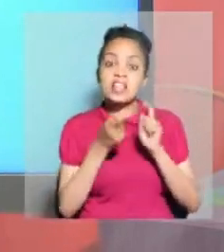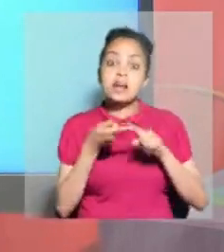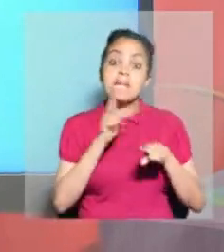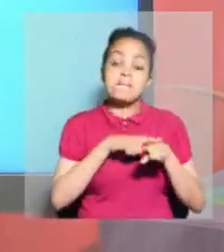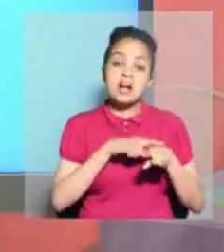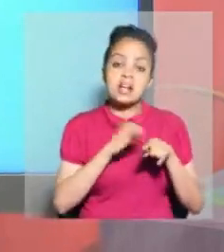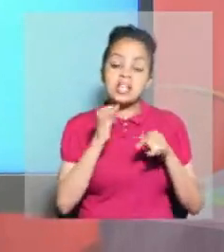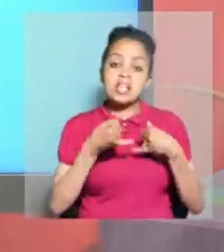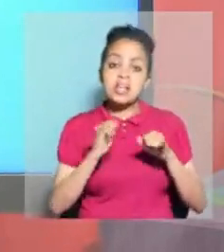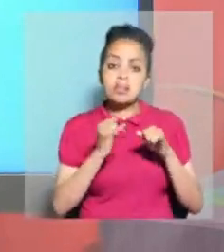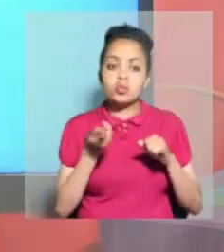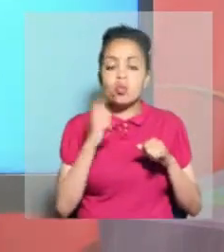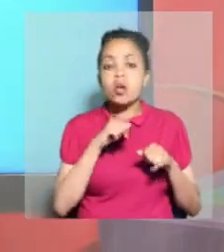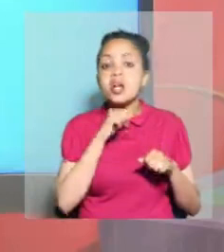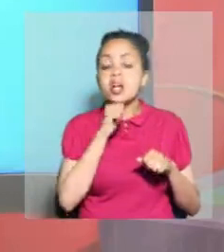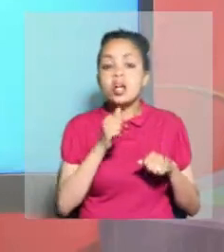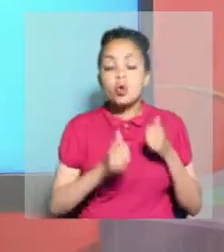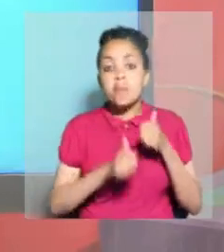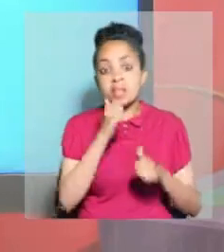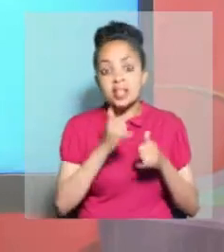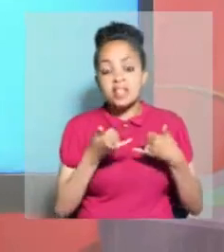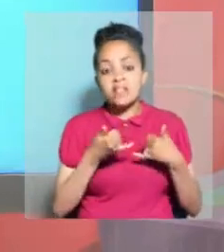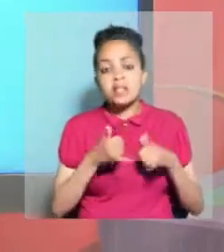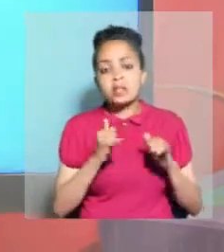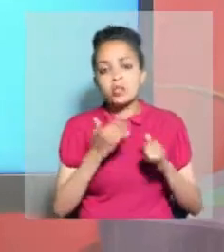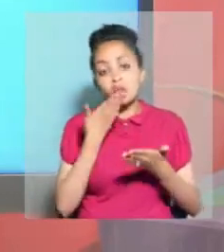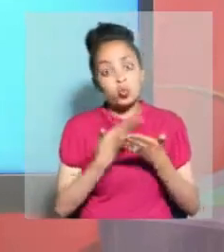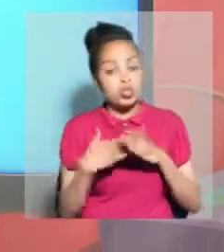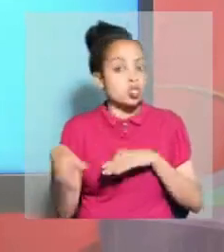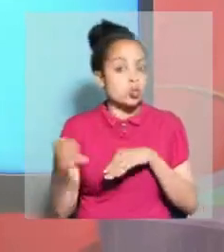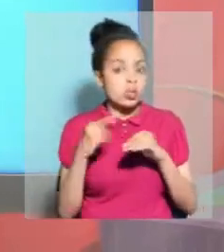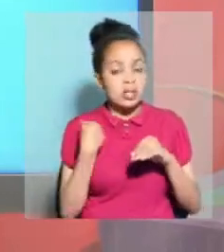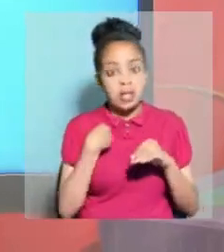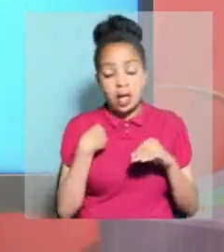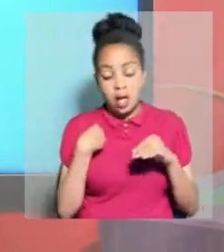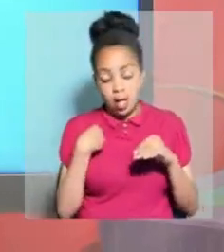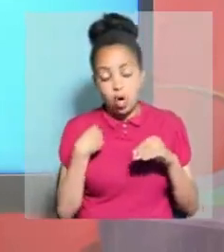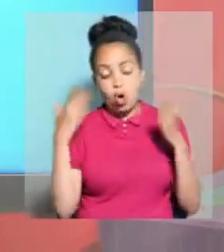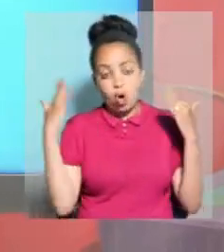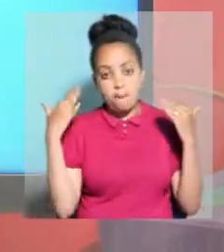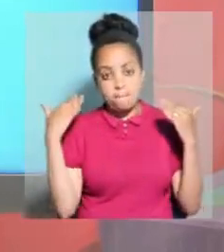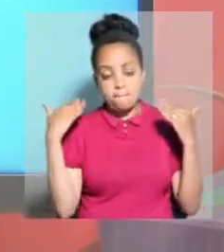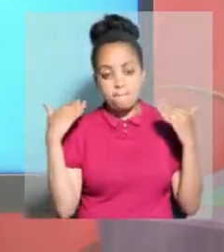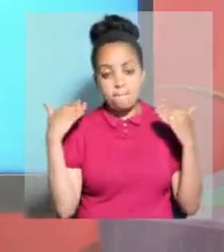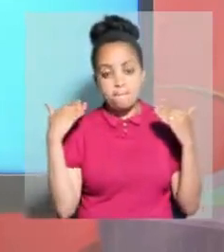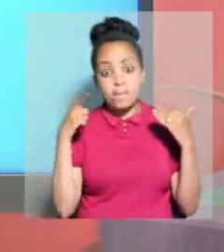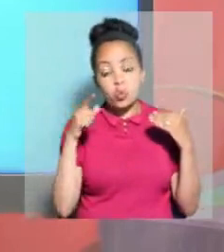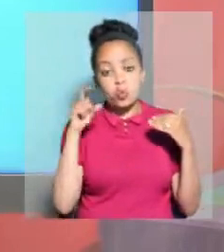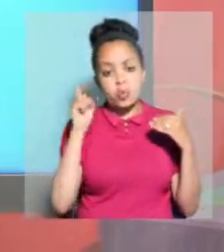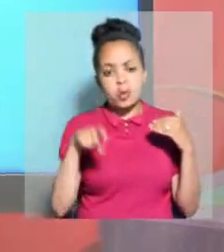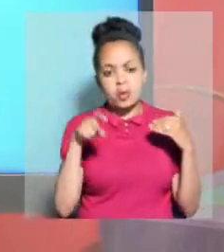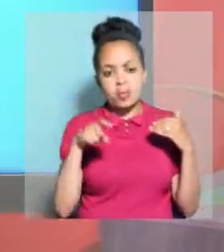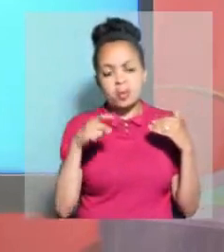inhibition or non-competitive inhibition. Good student. I hope you may